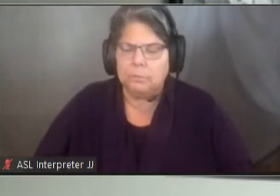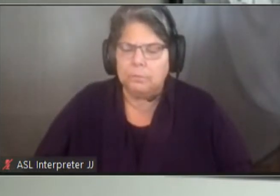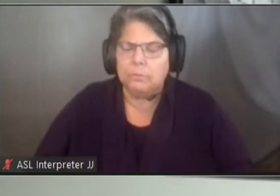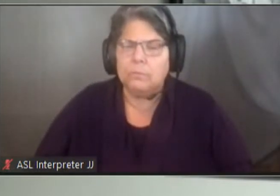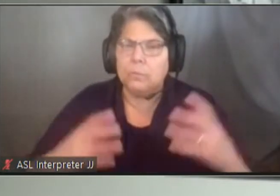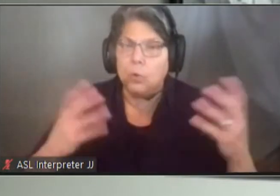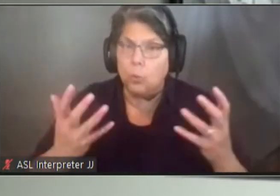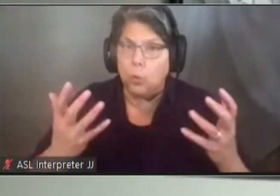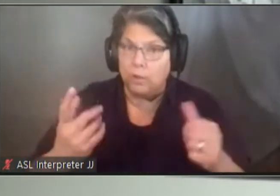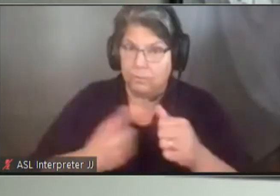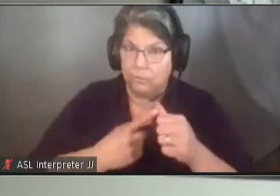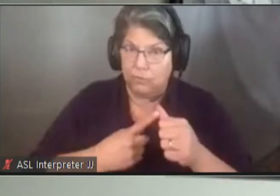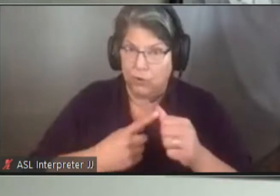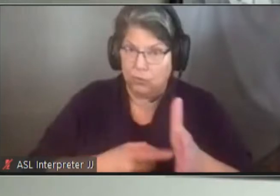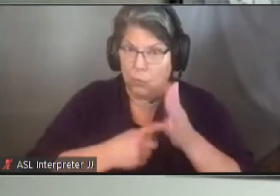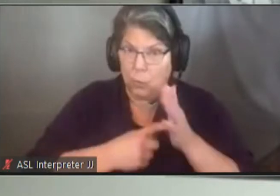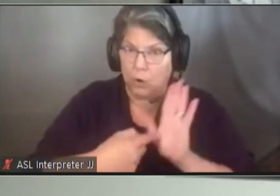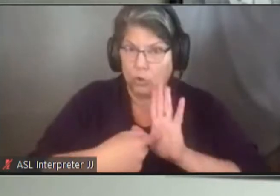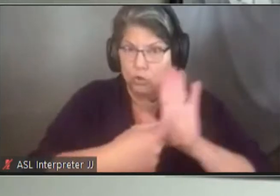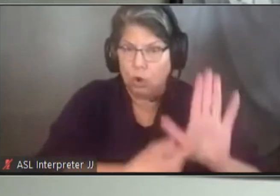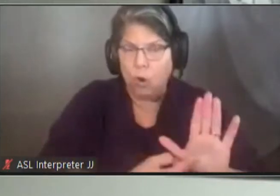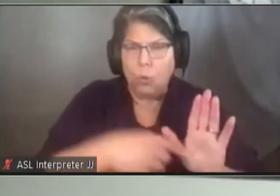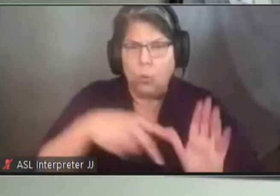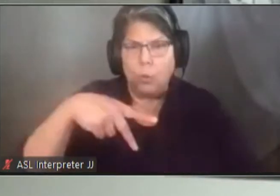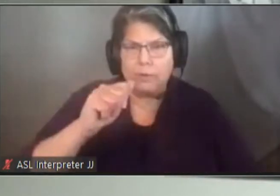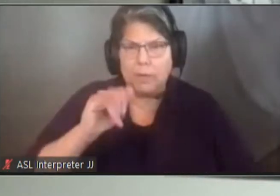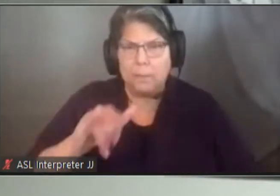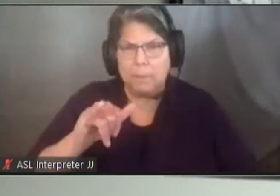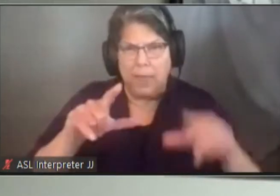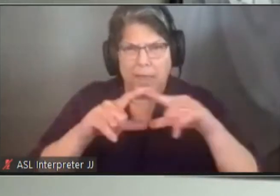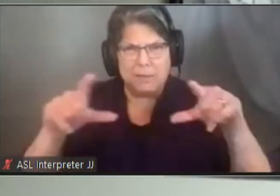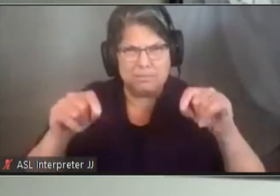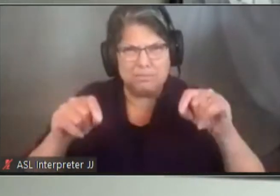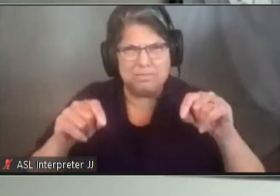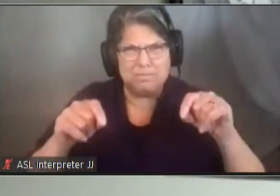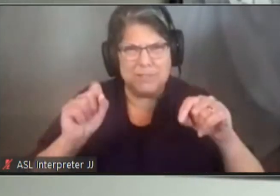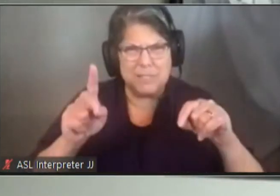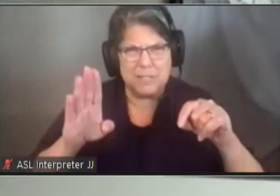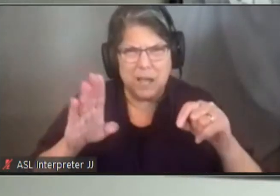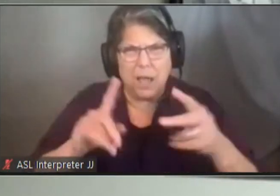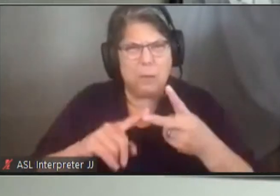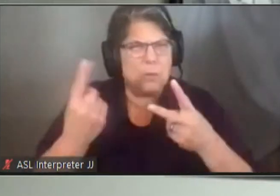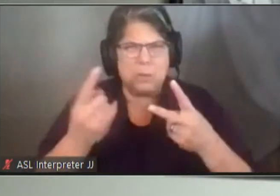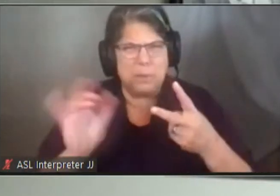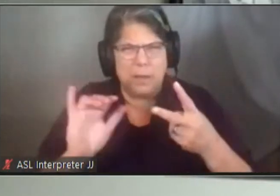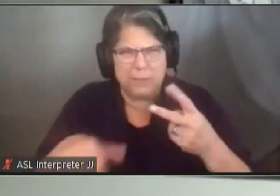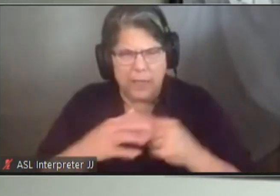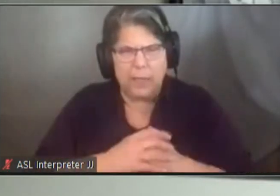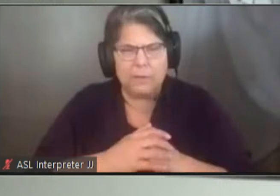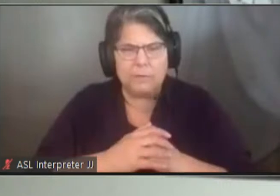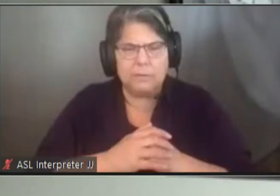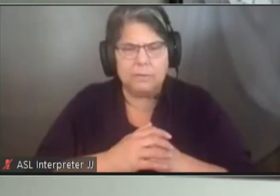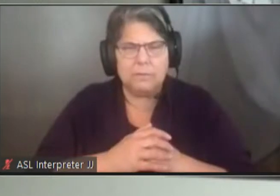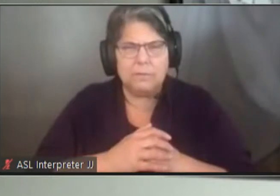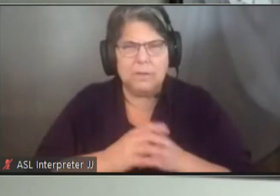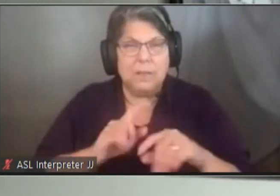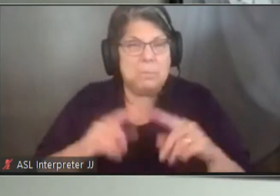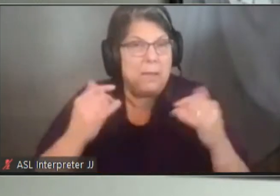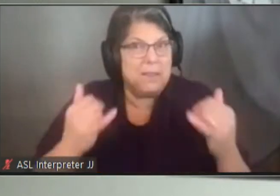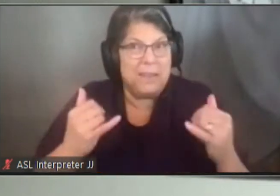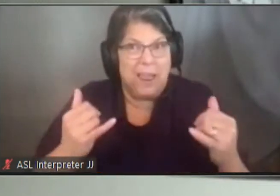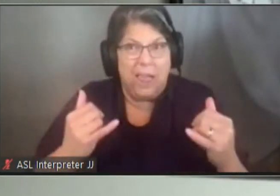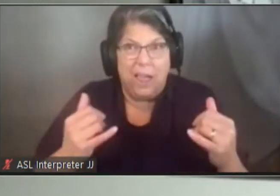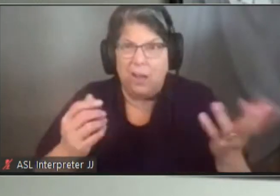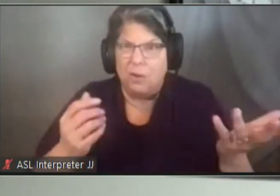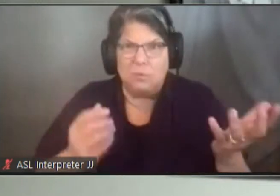required initially was a pay stub or something along those lines. It's evident that in the cash economy, many of the people